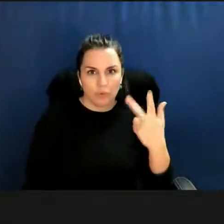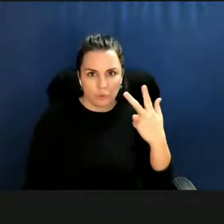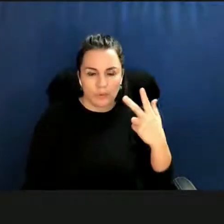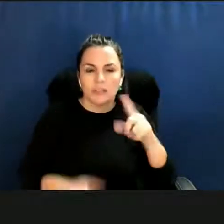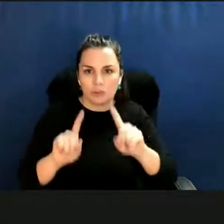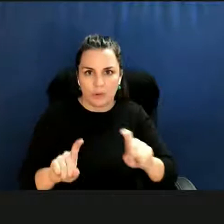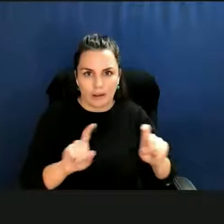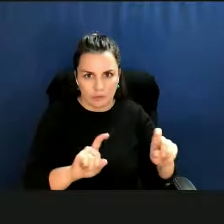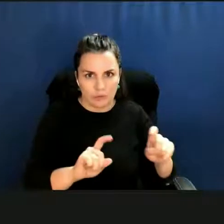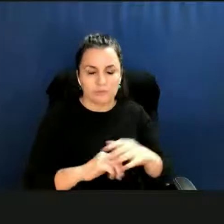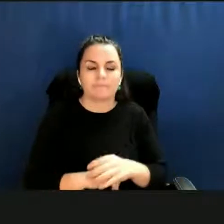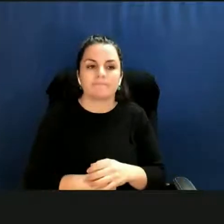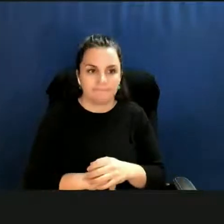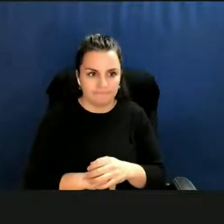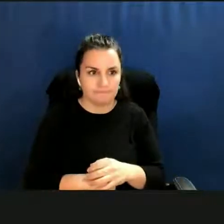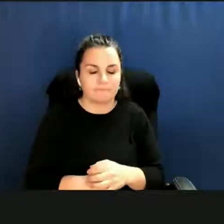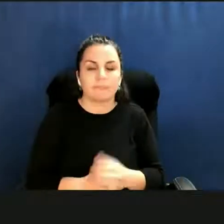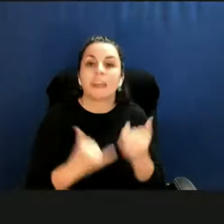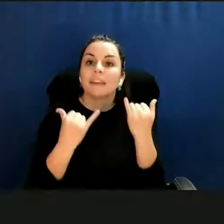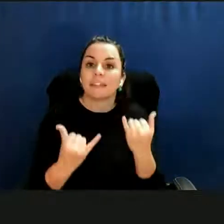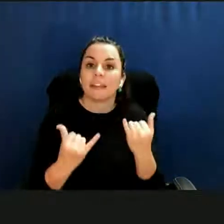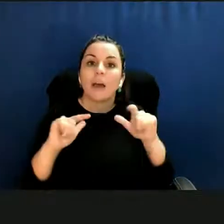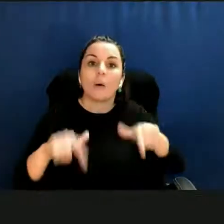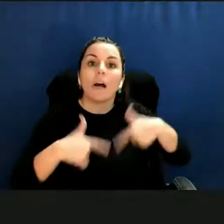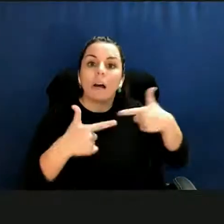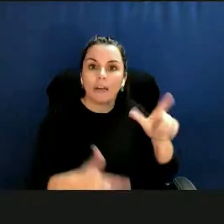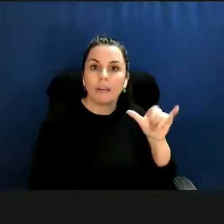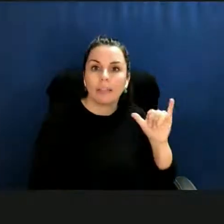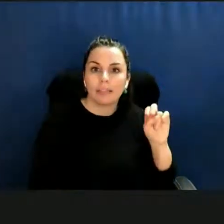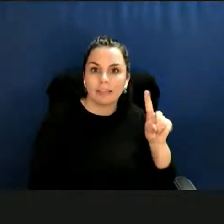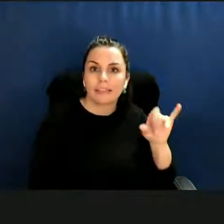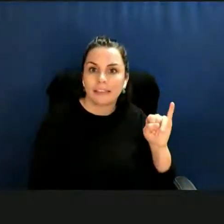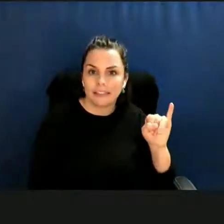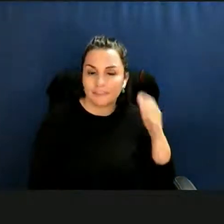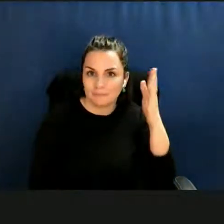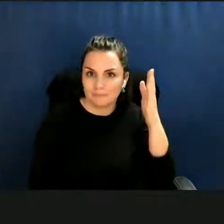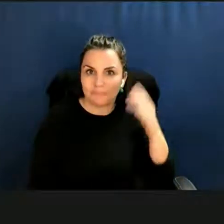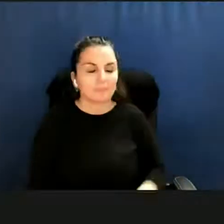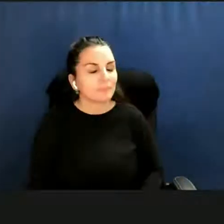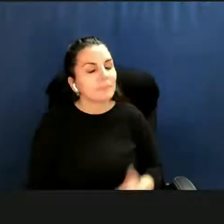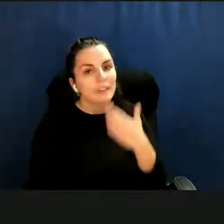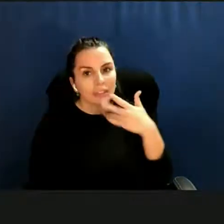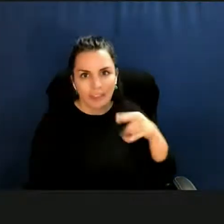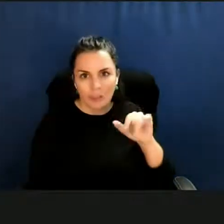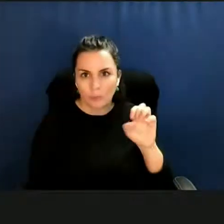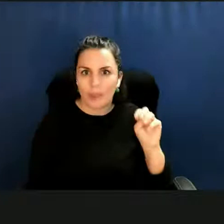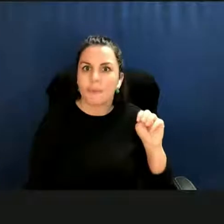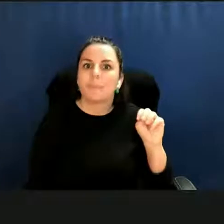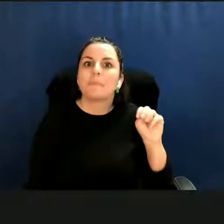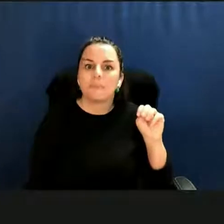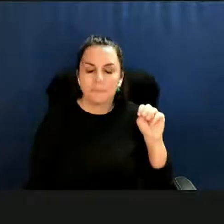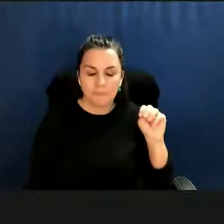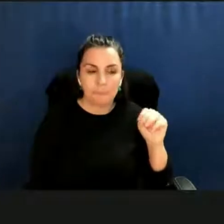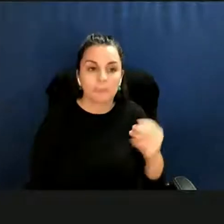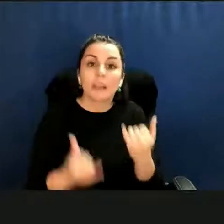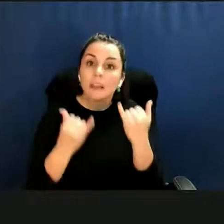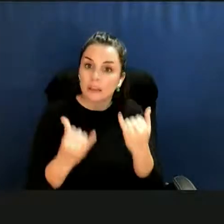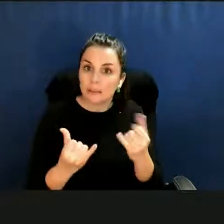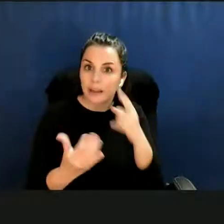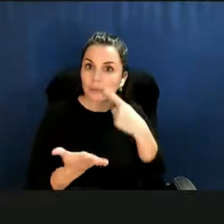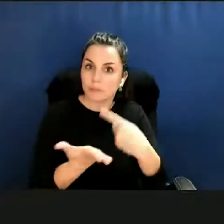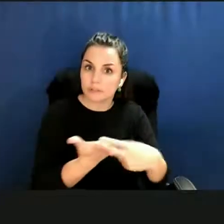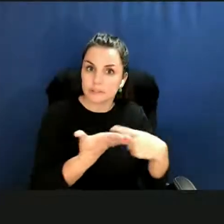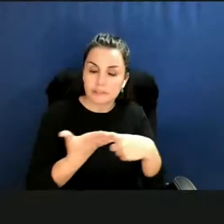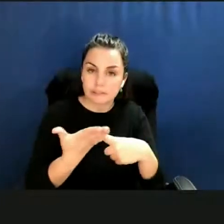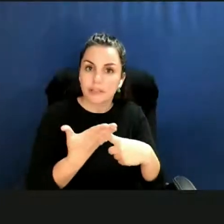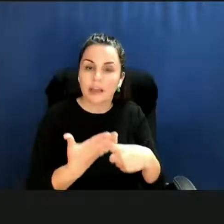And with that, I'm going to turn it back over to Lindy. Okay, thanks, Pam. So we're going to move on now to talk